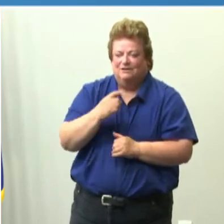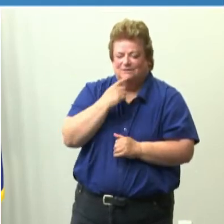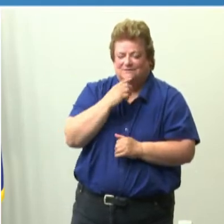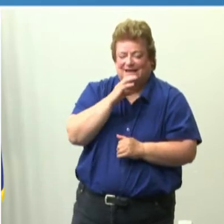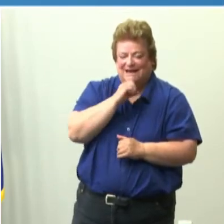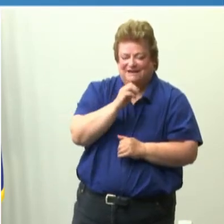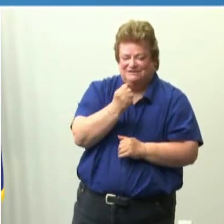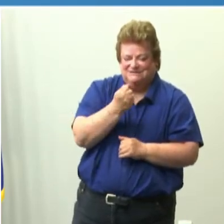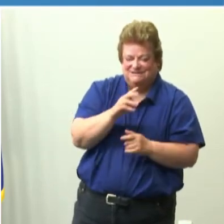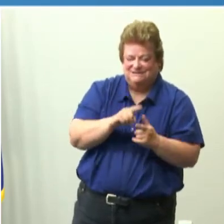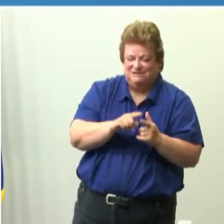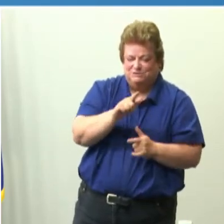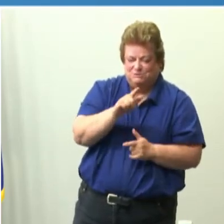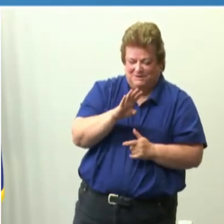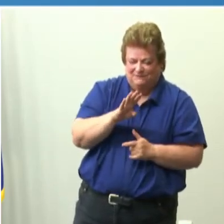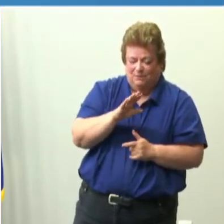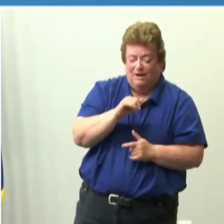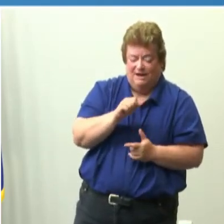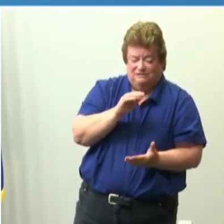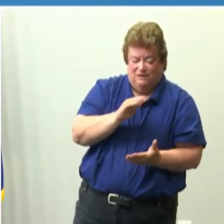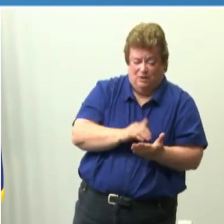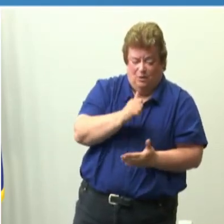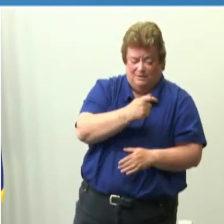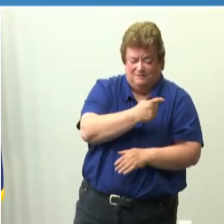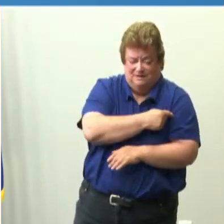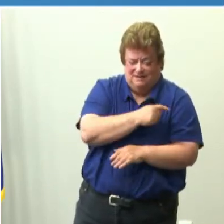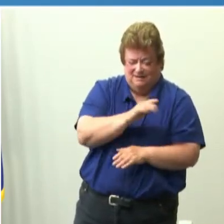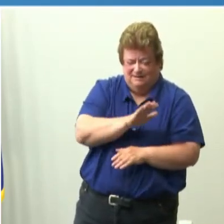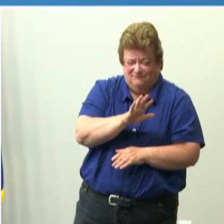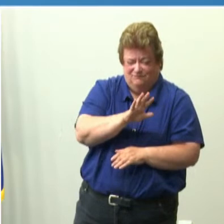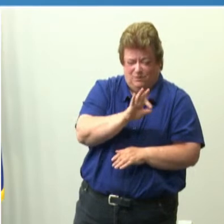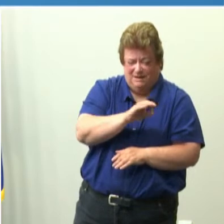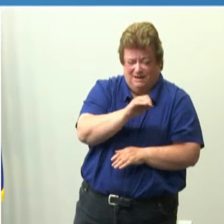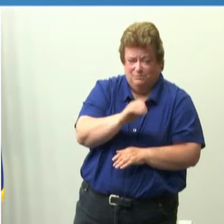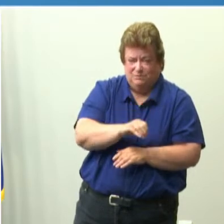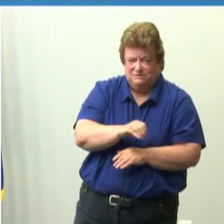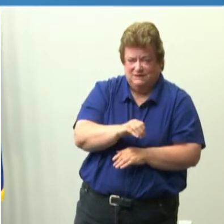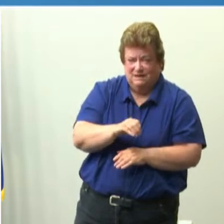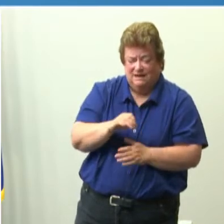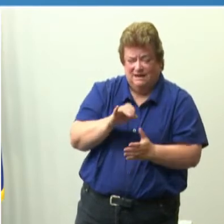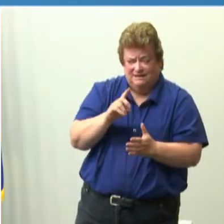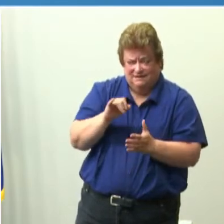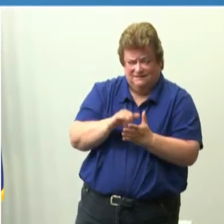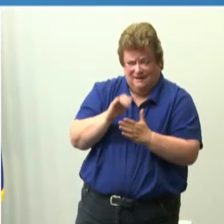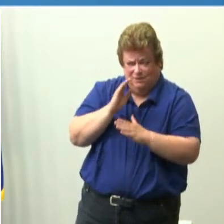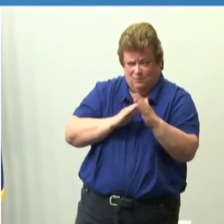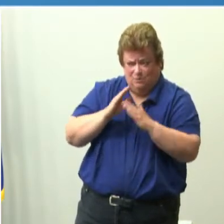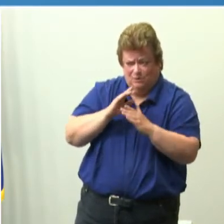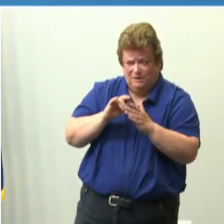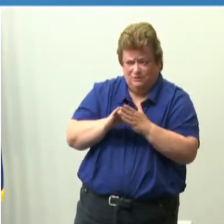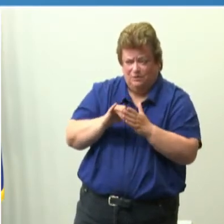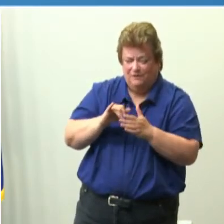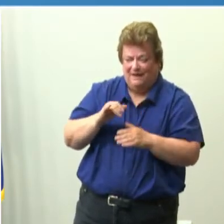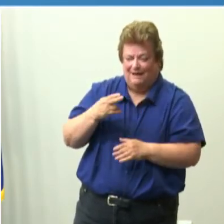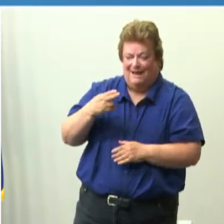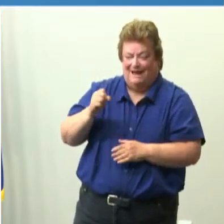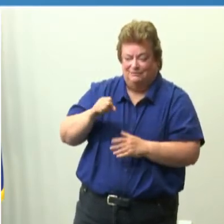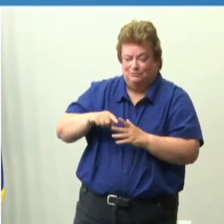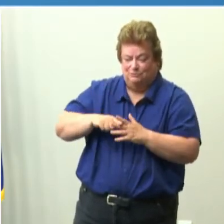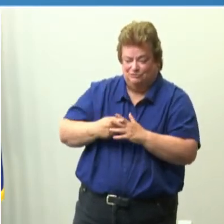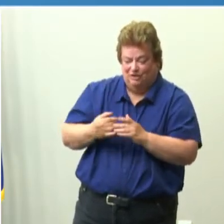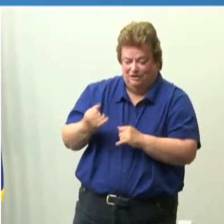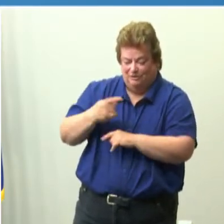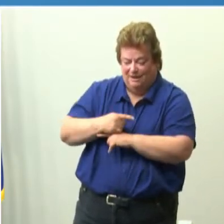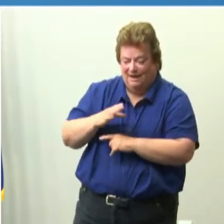24 age group is at really low, or the lowest vaccination rate, around 49%. Does that really concern you, knowing that high school just started today and then